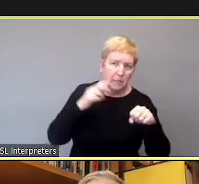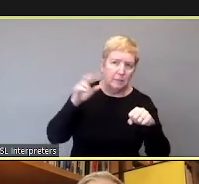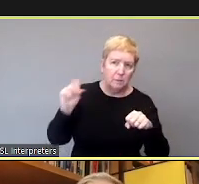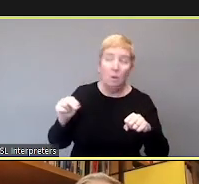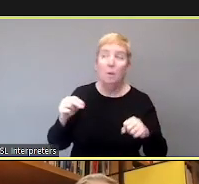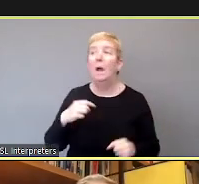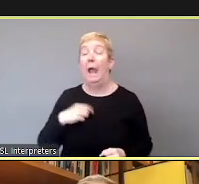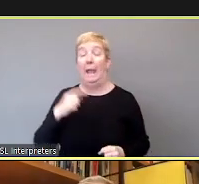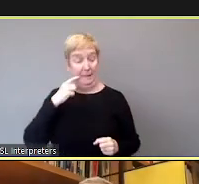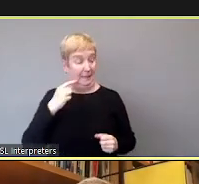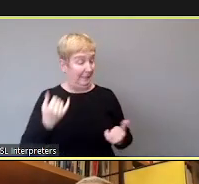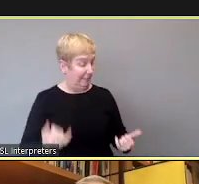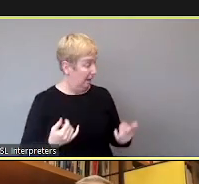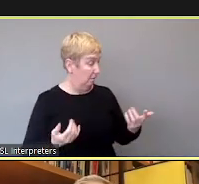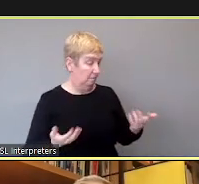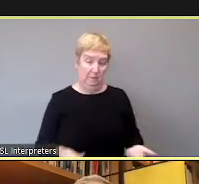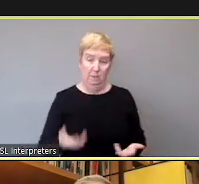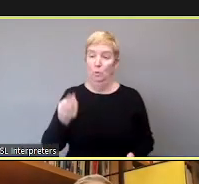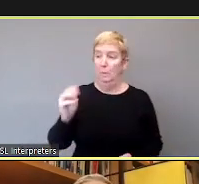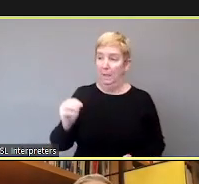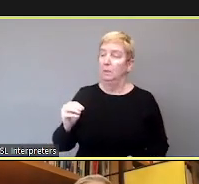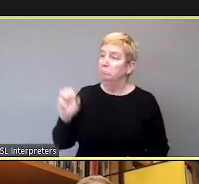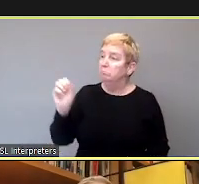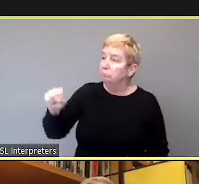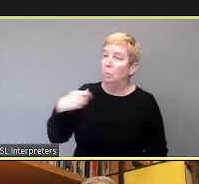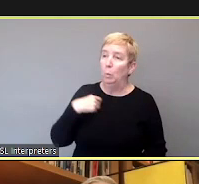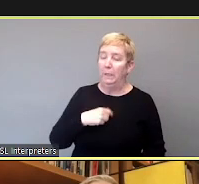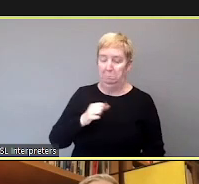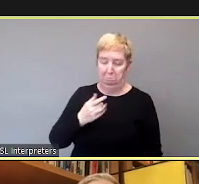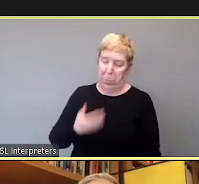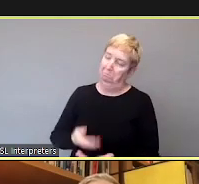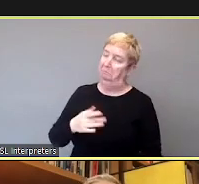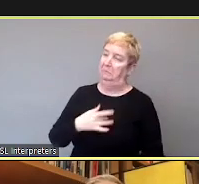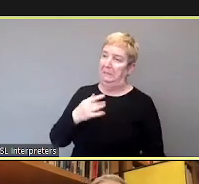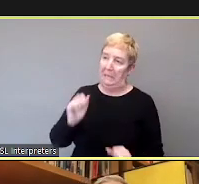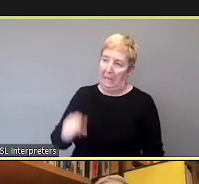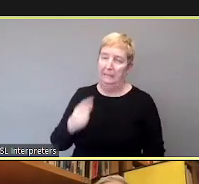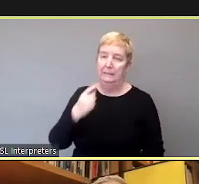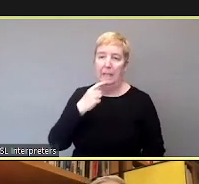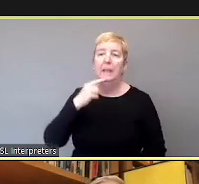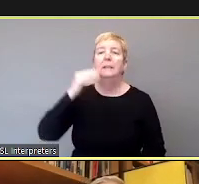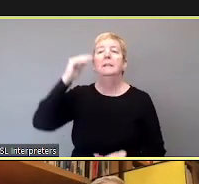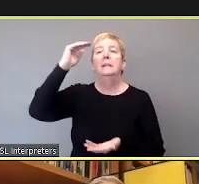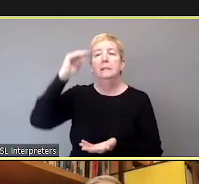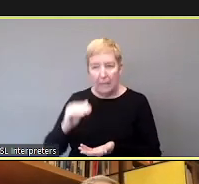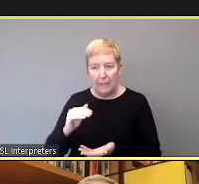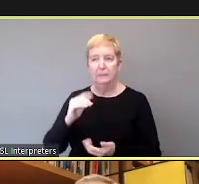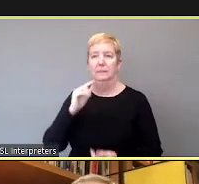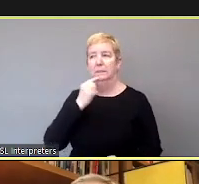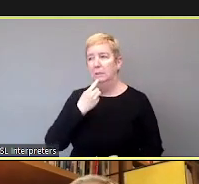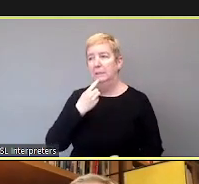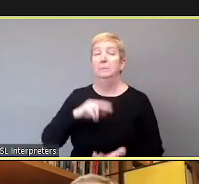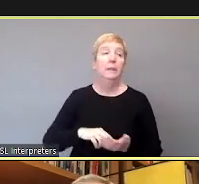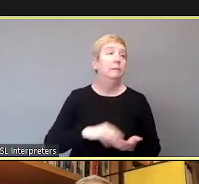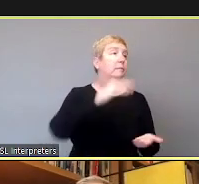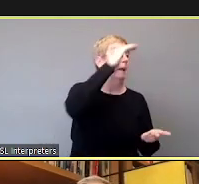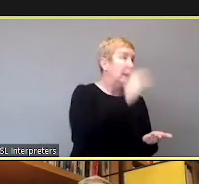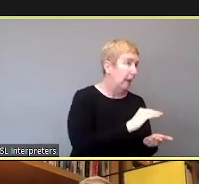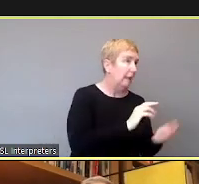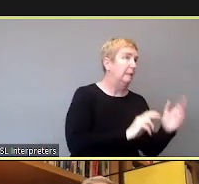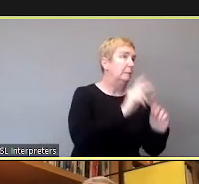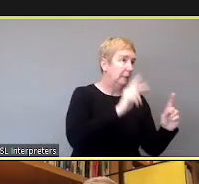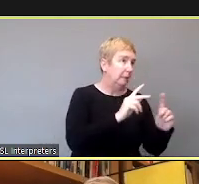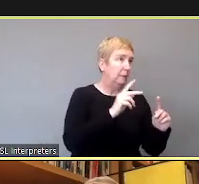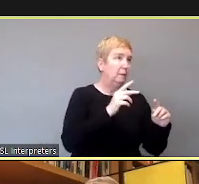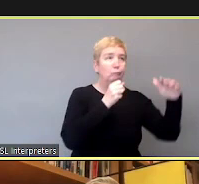in New Mexico that it is indeed less serious. That information about less people in the ICU, we're seeing a lower percentage of people